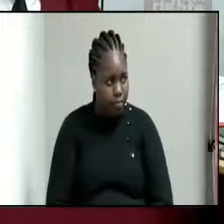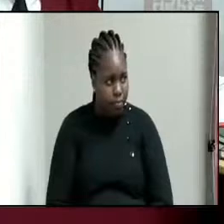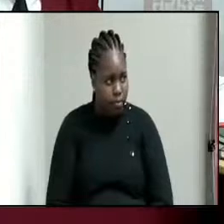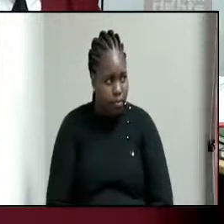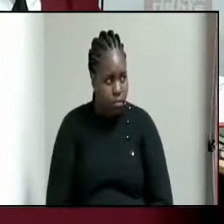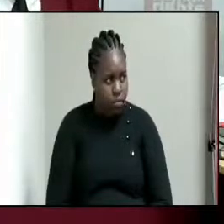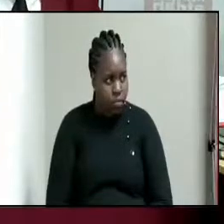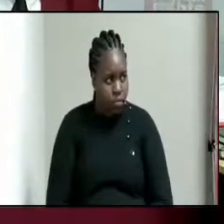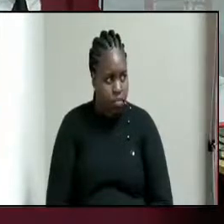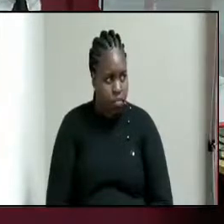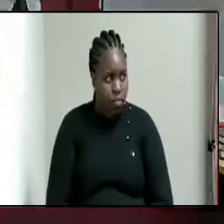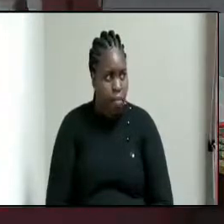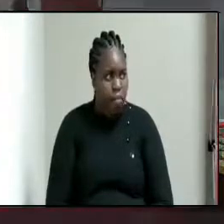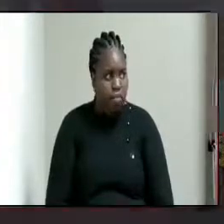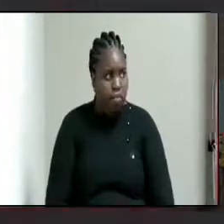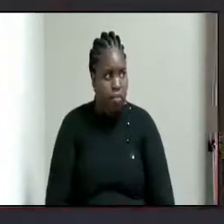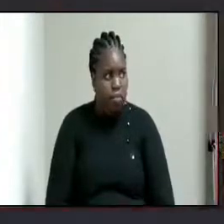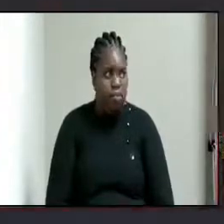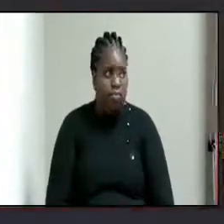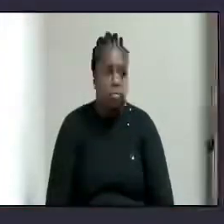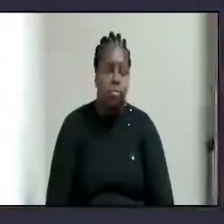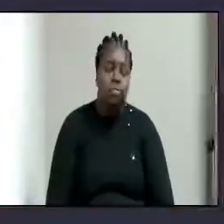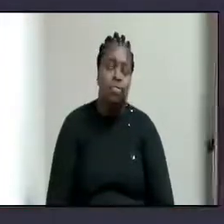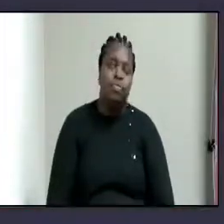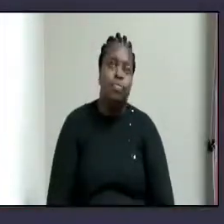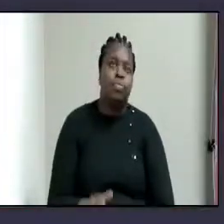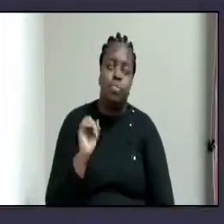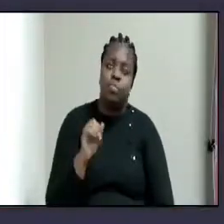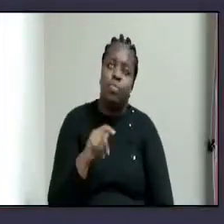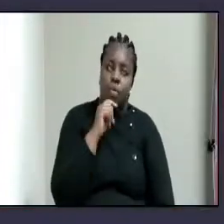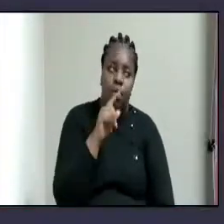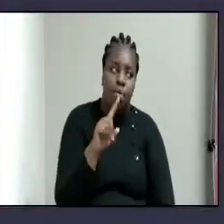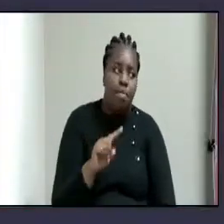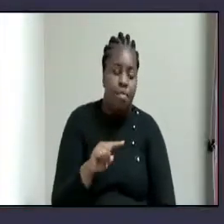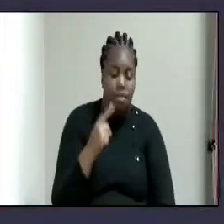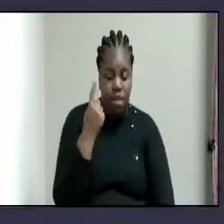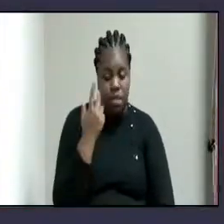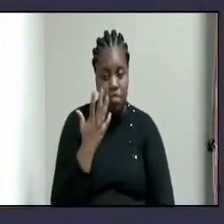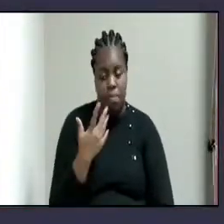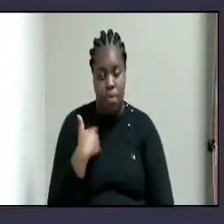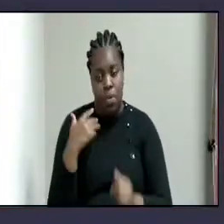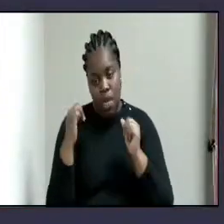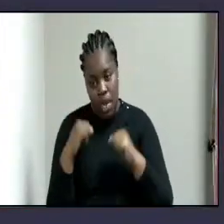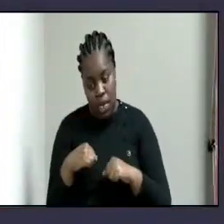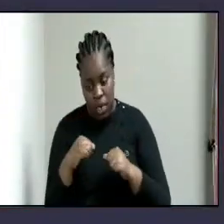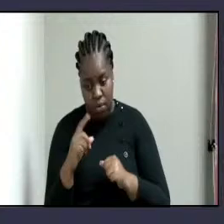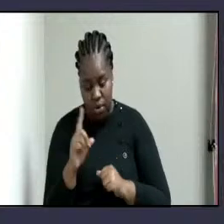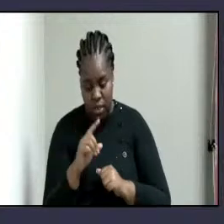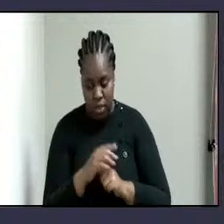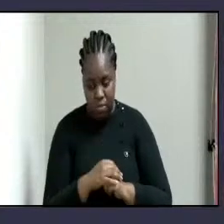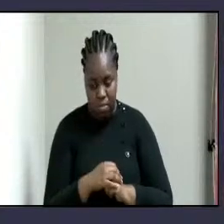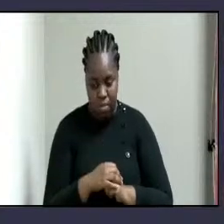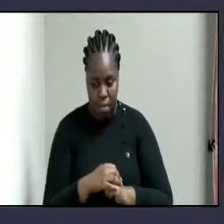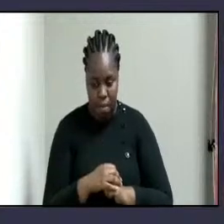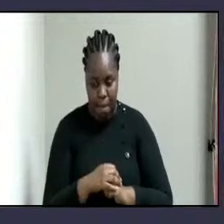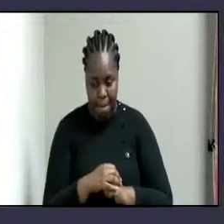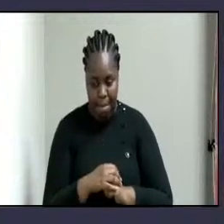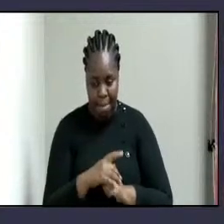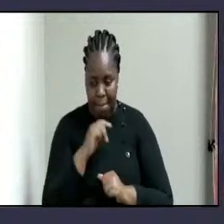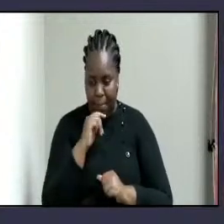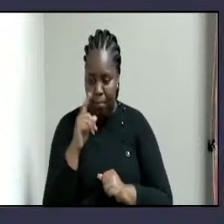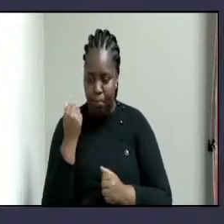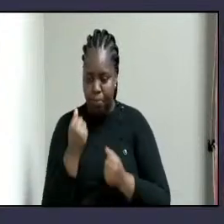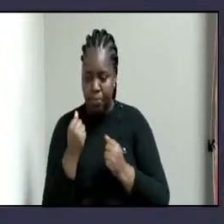All right, thank you so much, Doc, for that. I would say that the very first thing that we must maybe agree on is that there's no way that the state